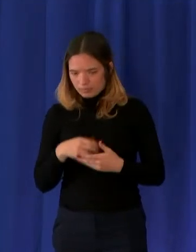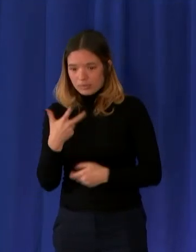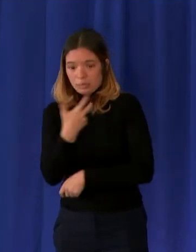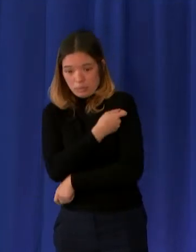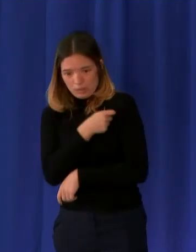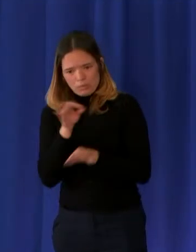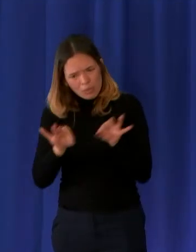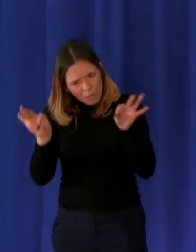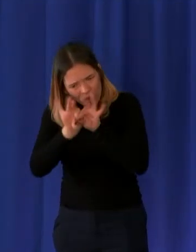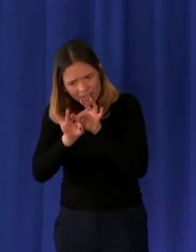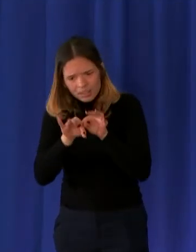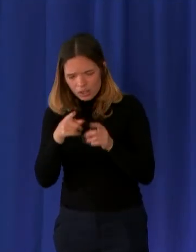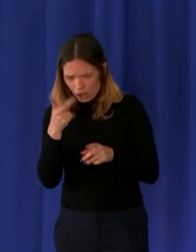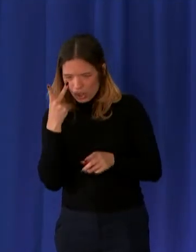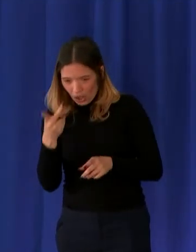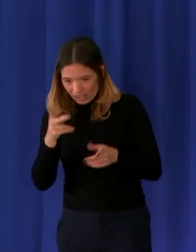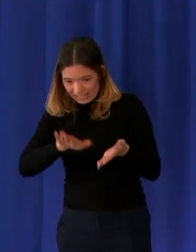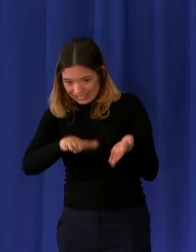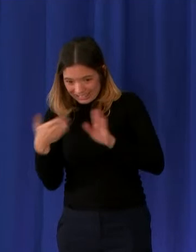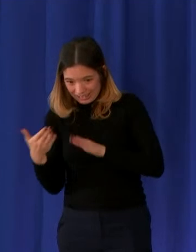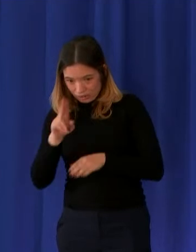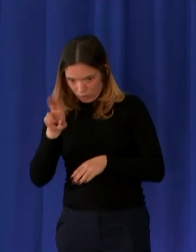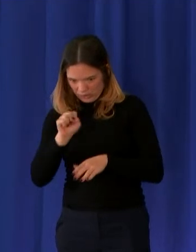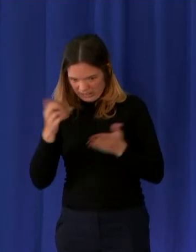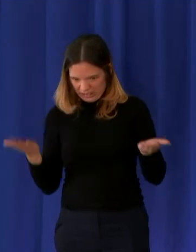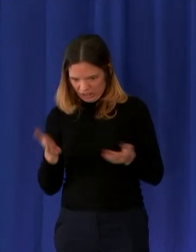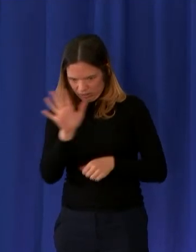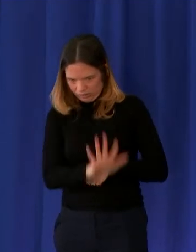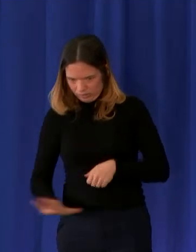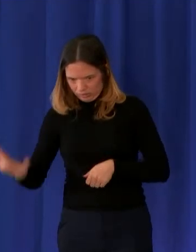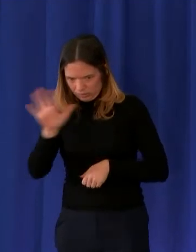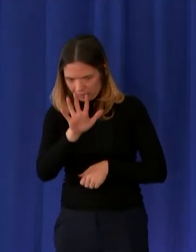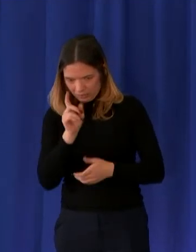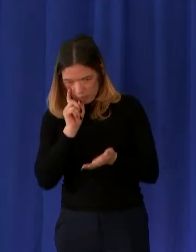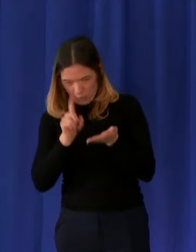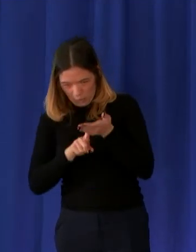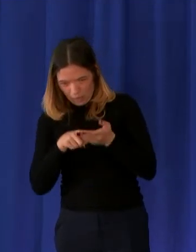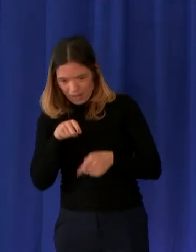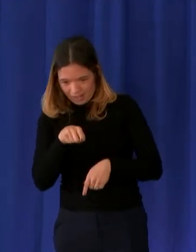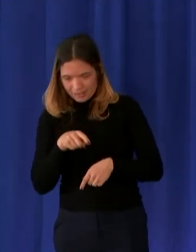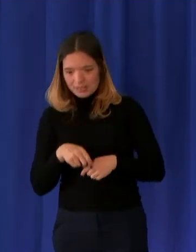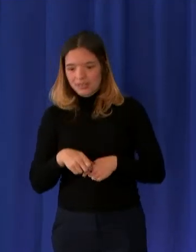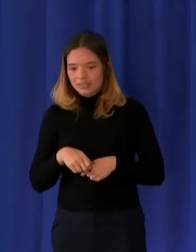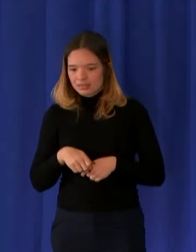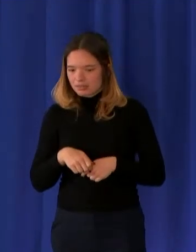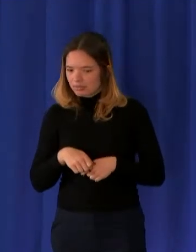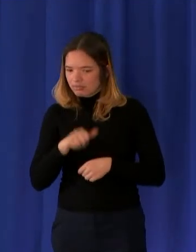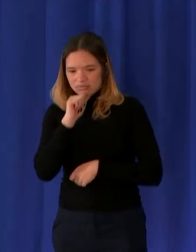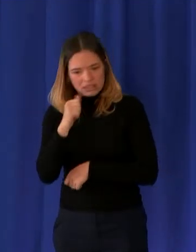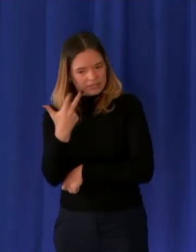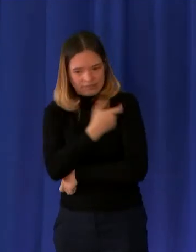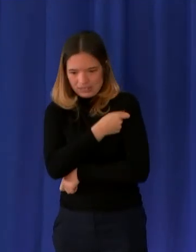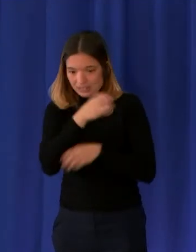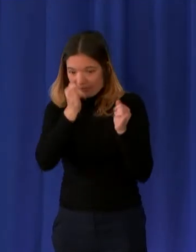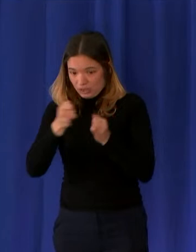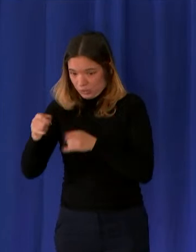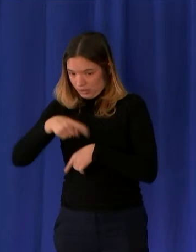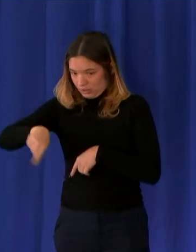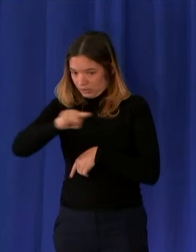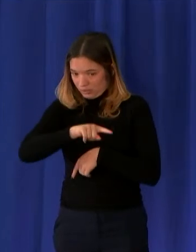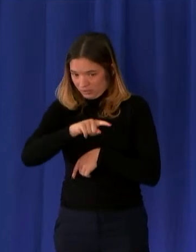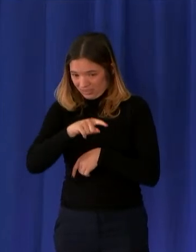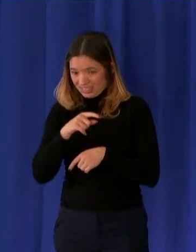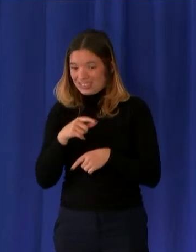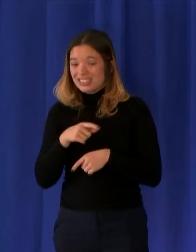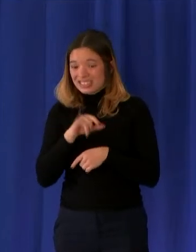when we look at deaths in the U.S., looking at individuals who are unvaccinated, they are